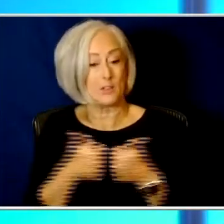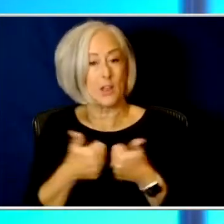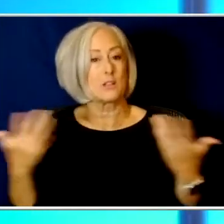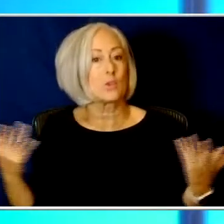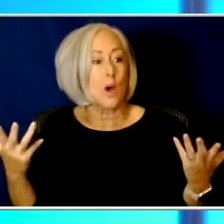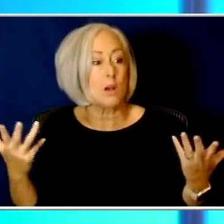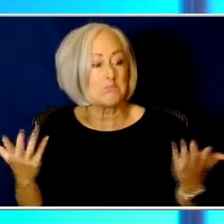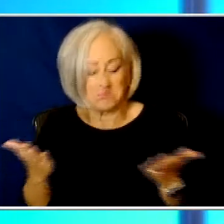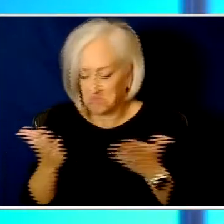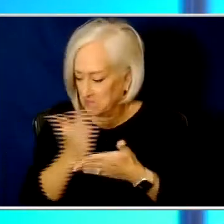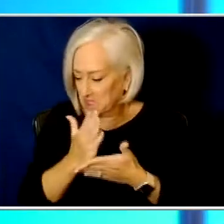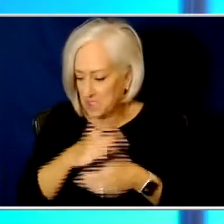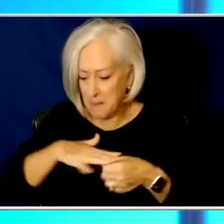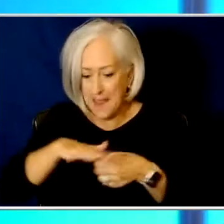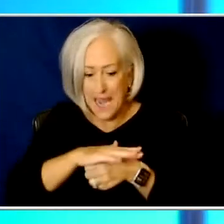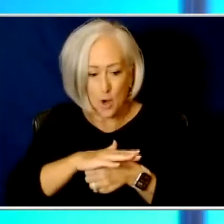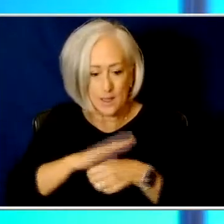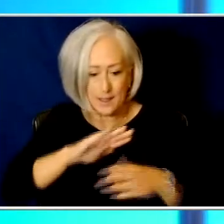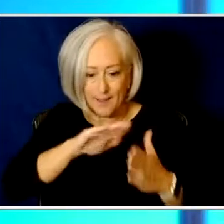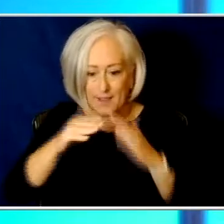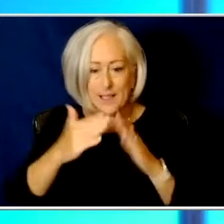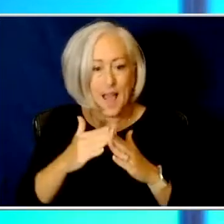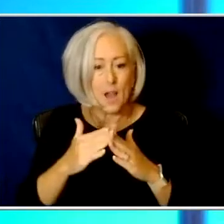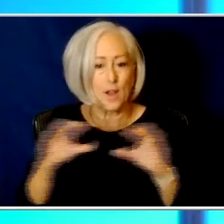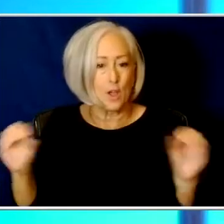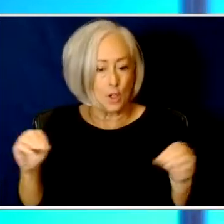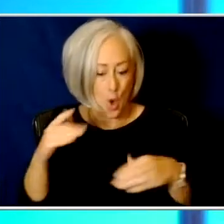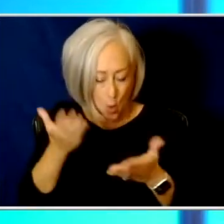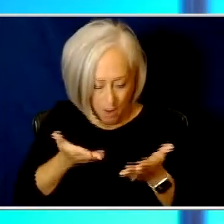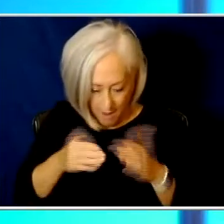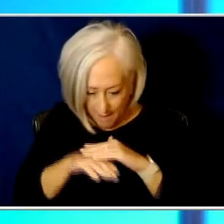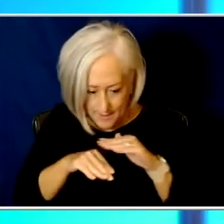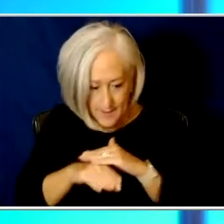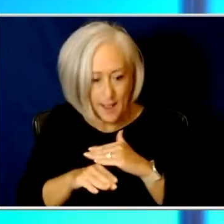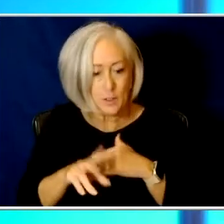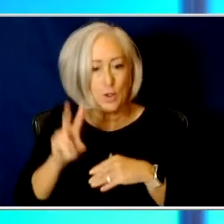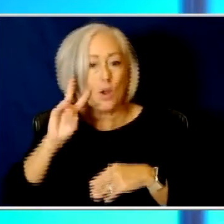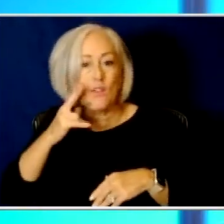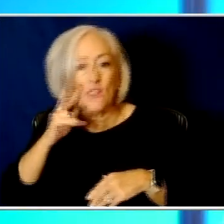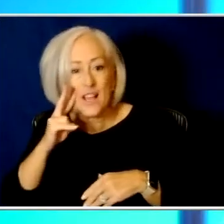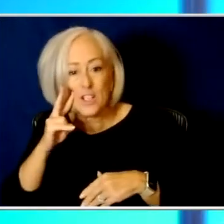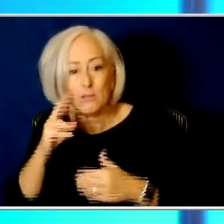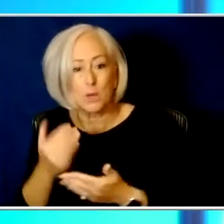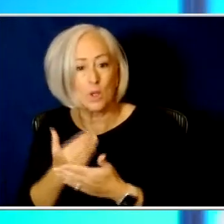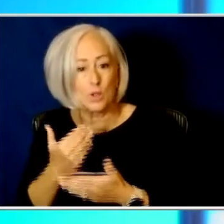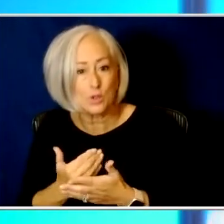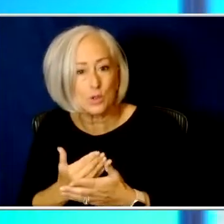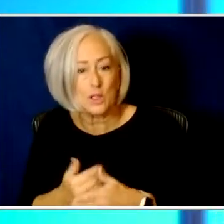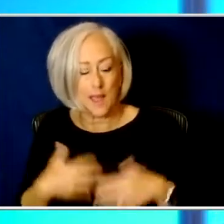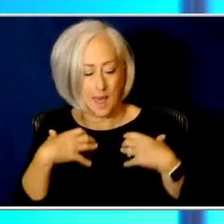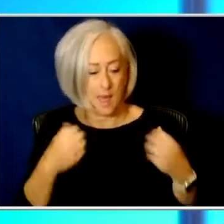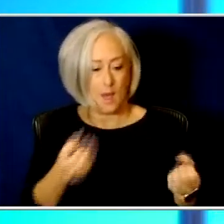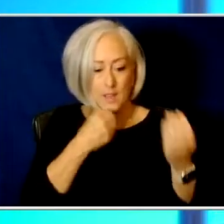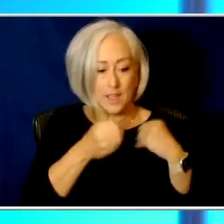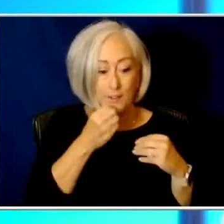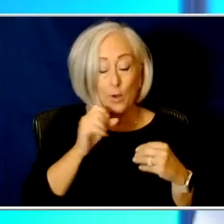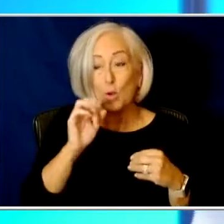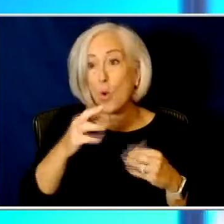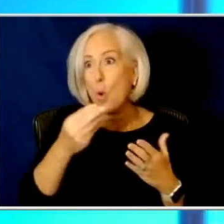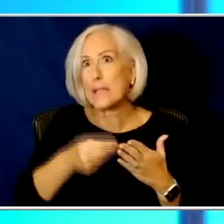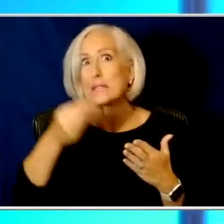to fresh vegetables or healthy food, or it's very expensive. And so the reality is that even though we say